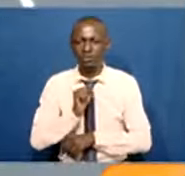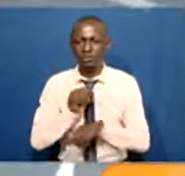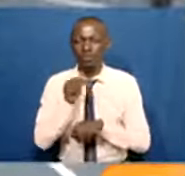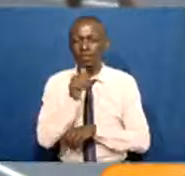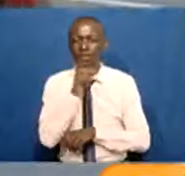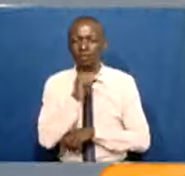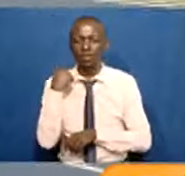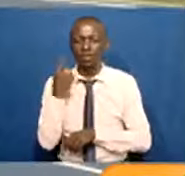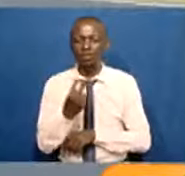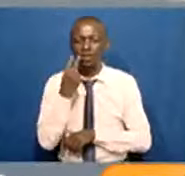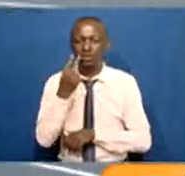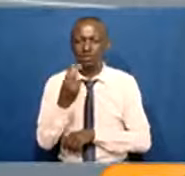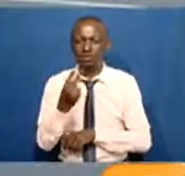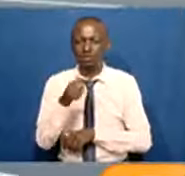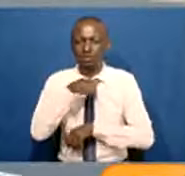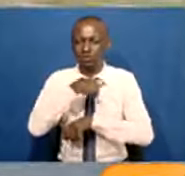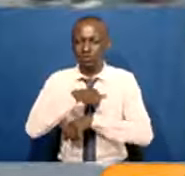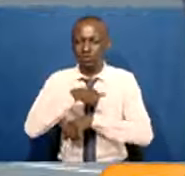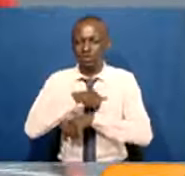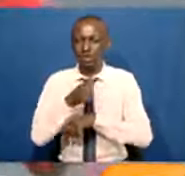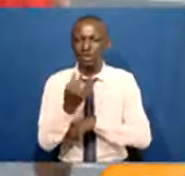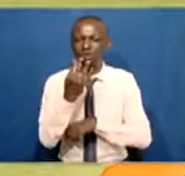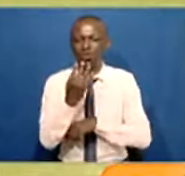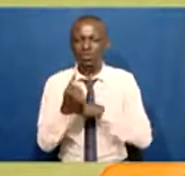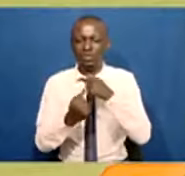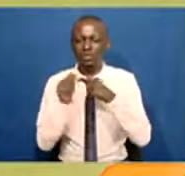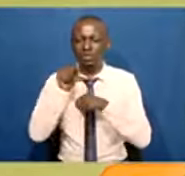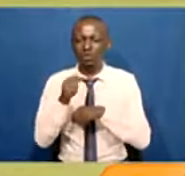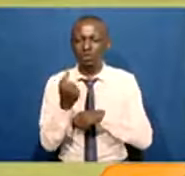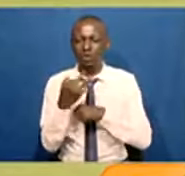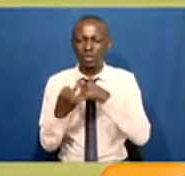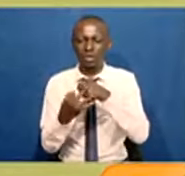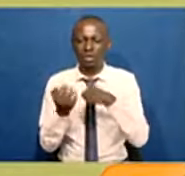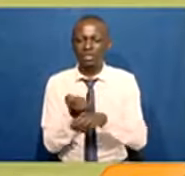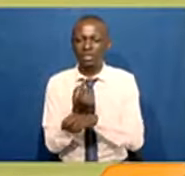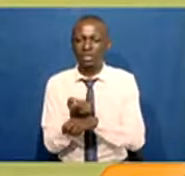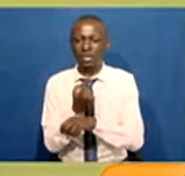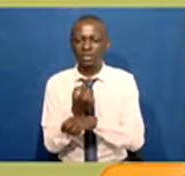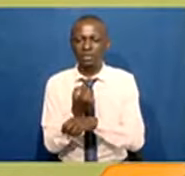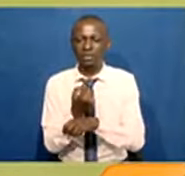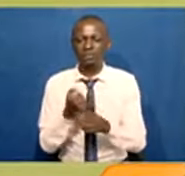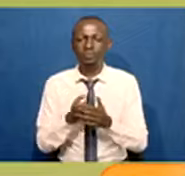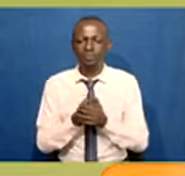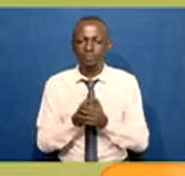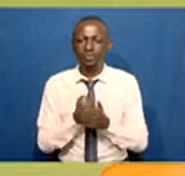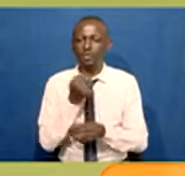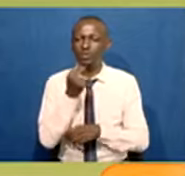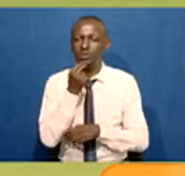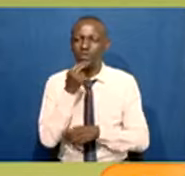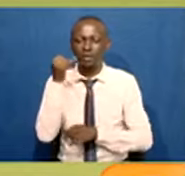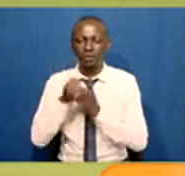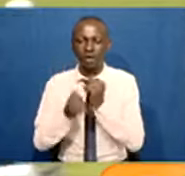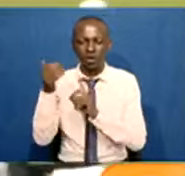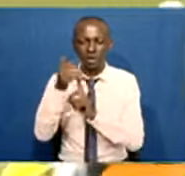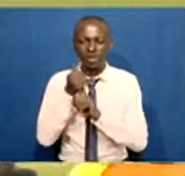Sanayek finished second in his heat in a time of 46.18 seconds. Kimeo made it to the final on Tuesday after finishing third